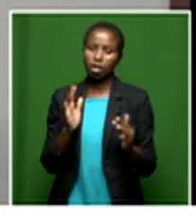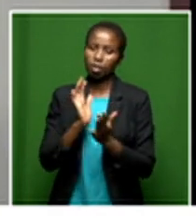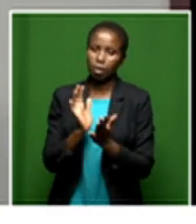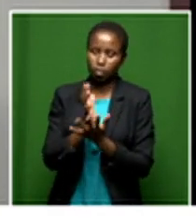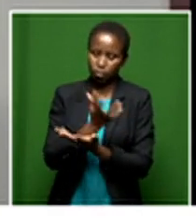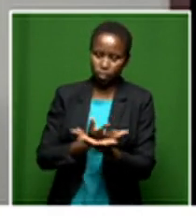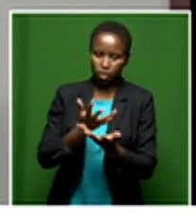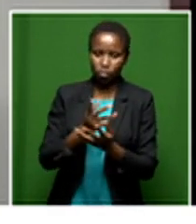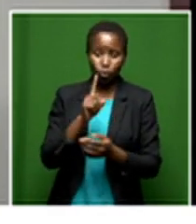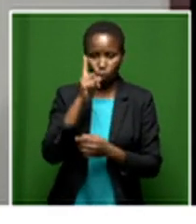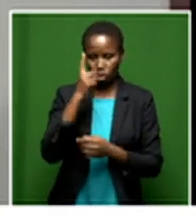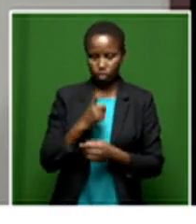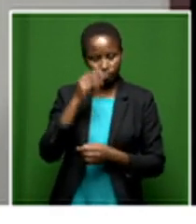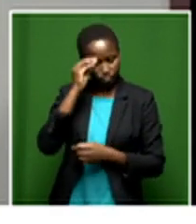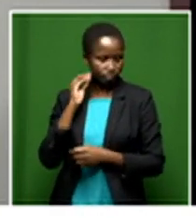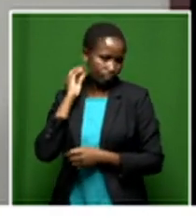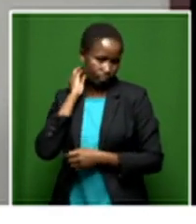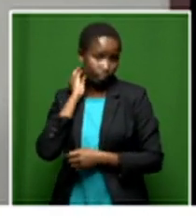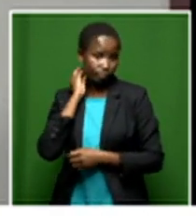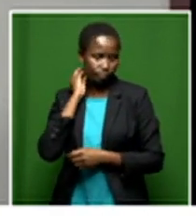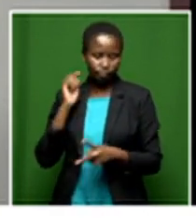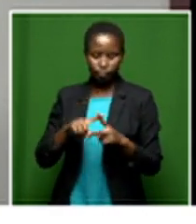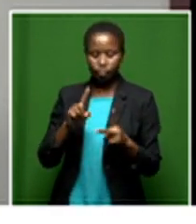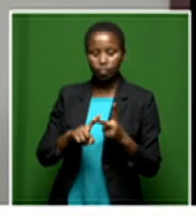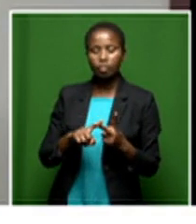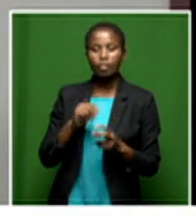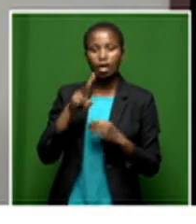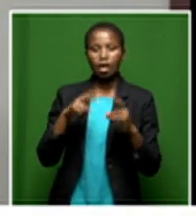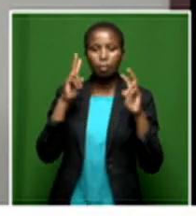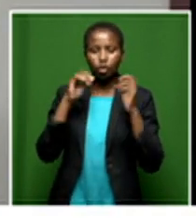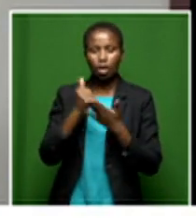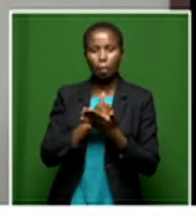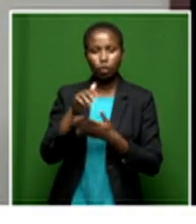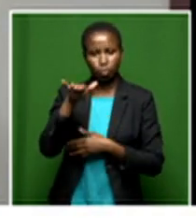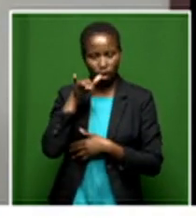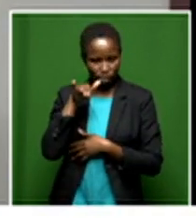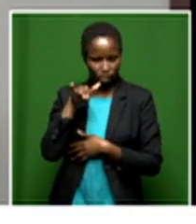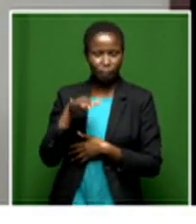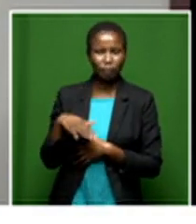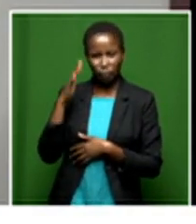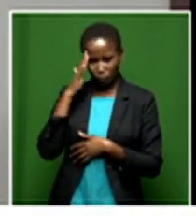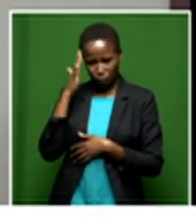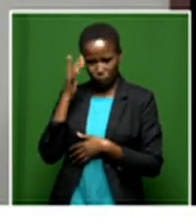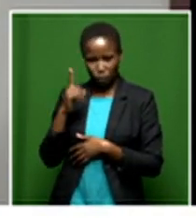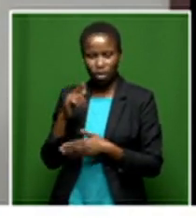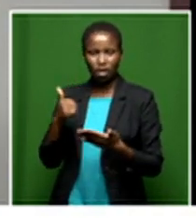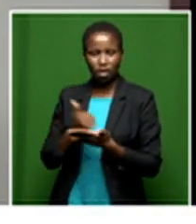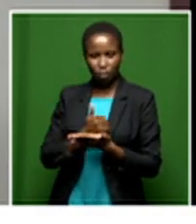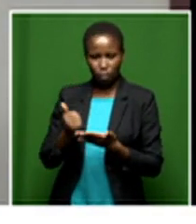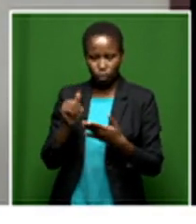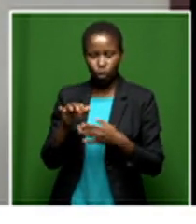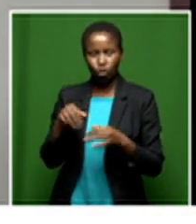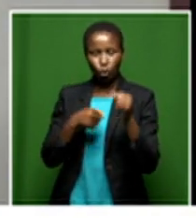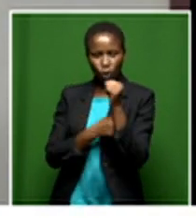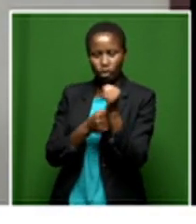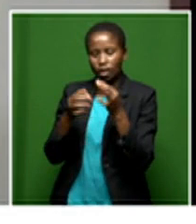that question. With respect to the post bank, remember that the post office had nurtured and put a lot of value to the